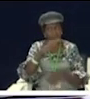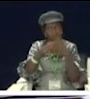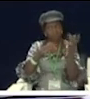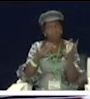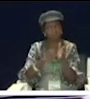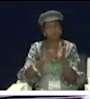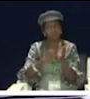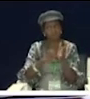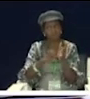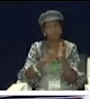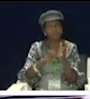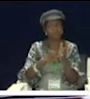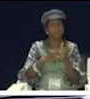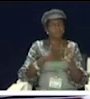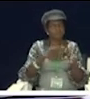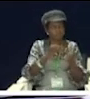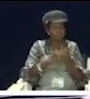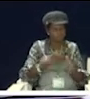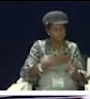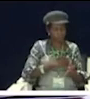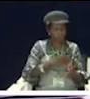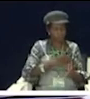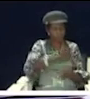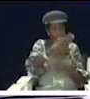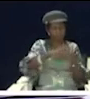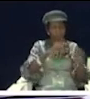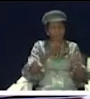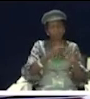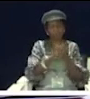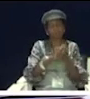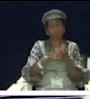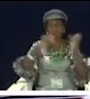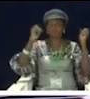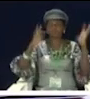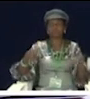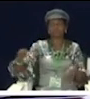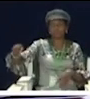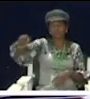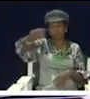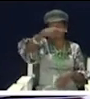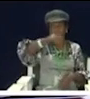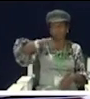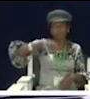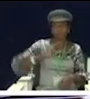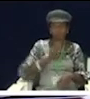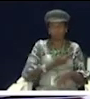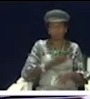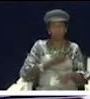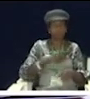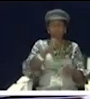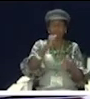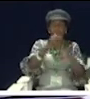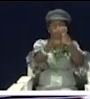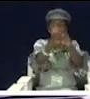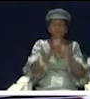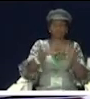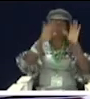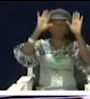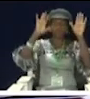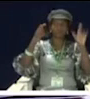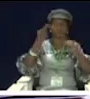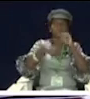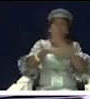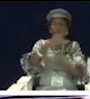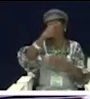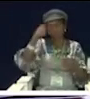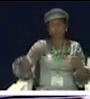And my own conclusion from that is that many of us have not received miracles from God because